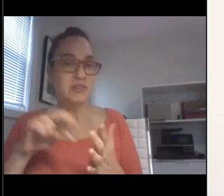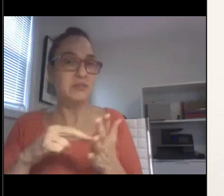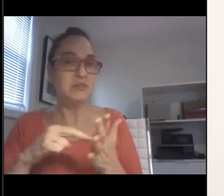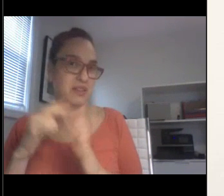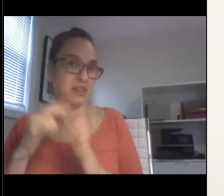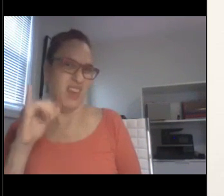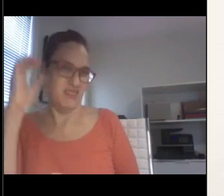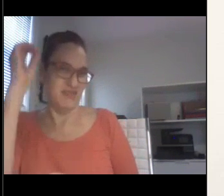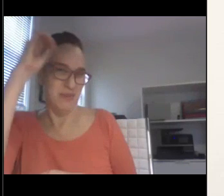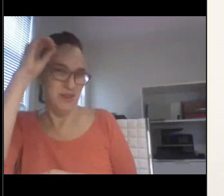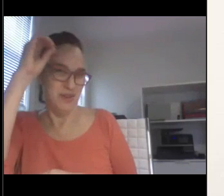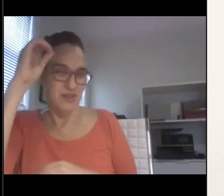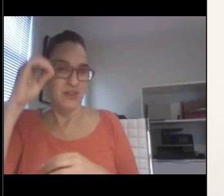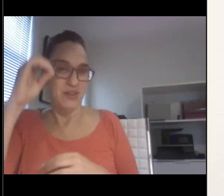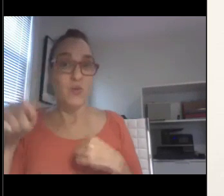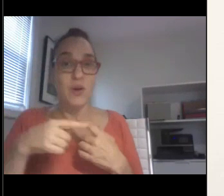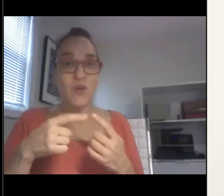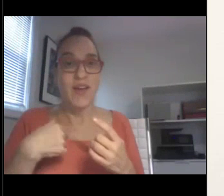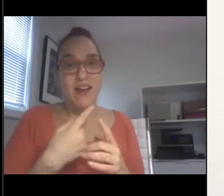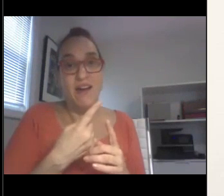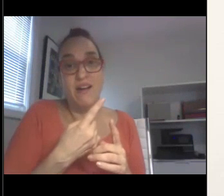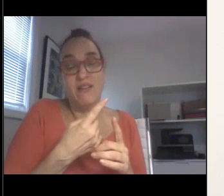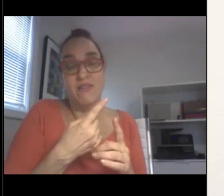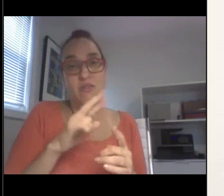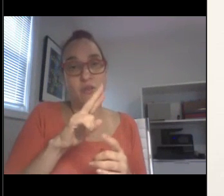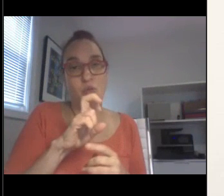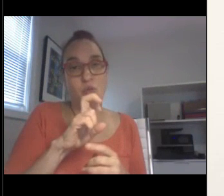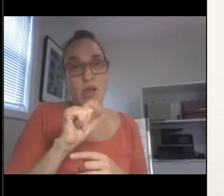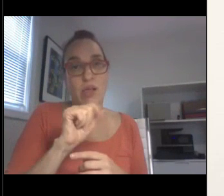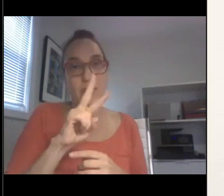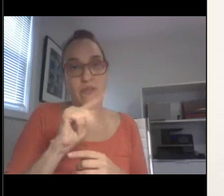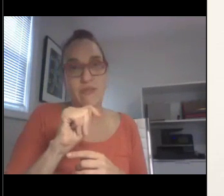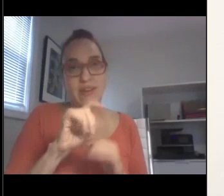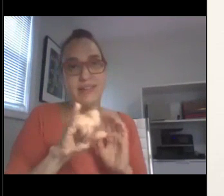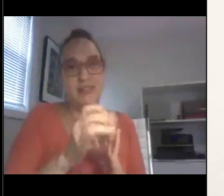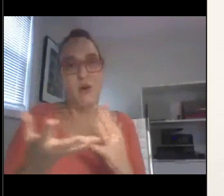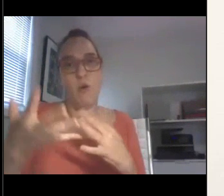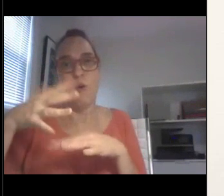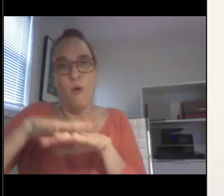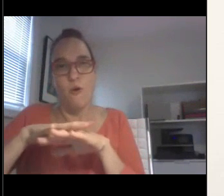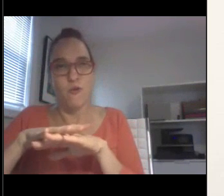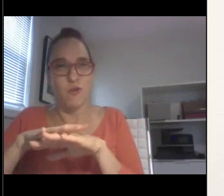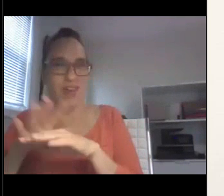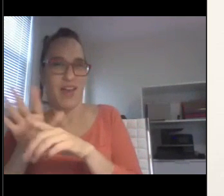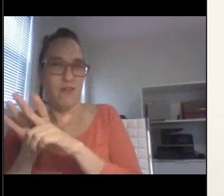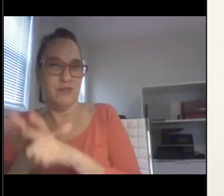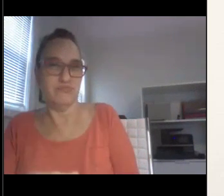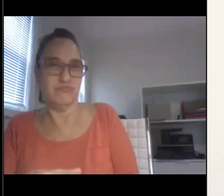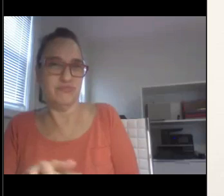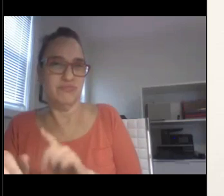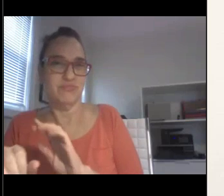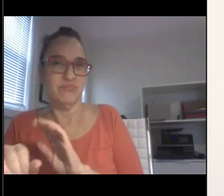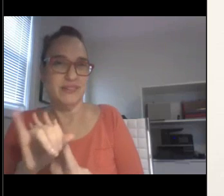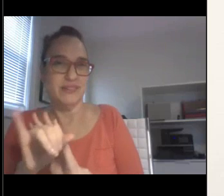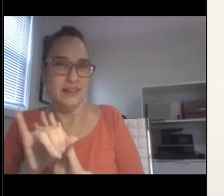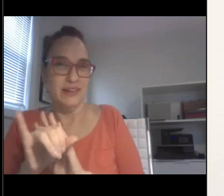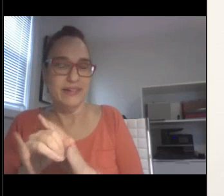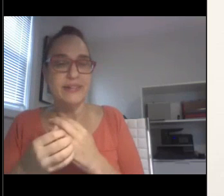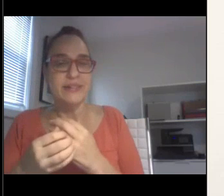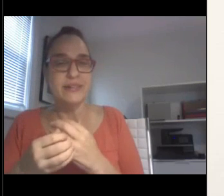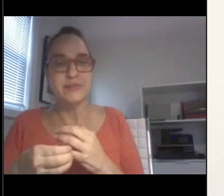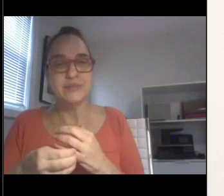and whereas relevant identities overlap with marginalized identities and positionalities, therefore those scholars who are